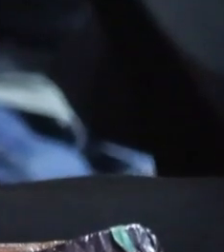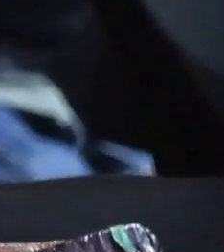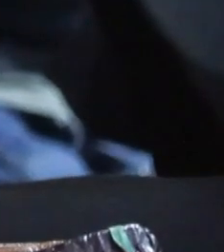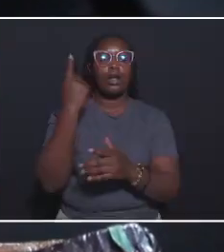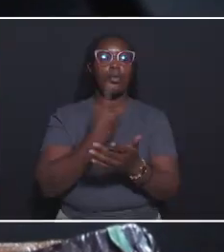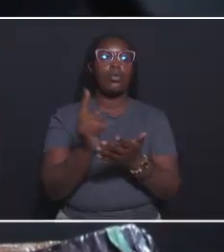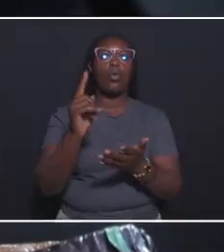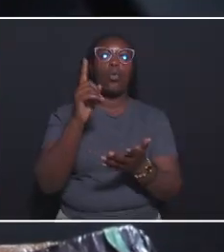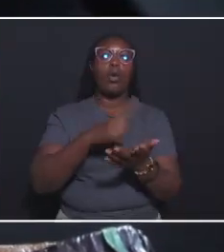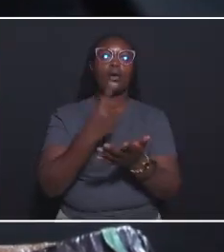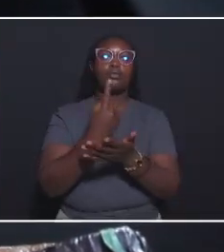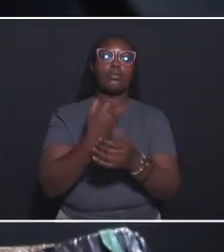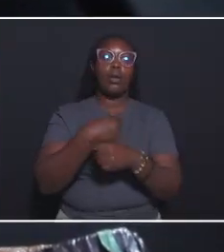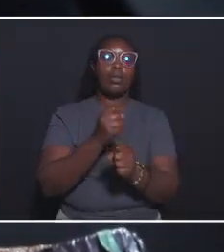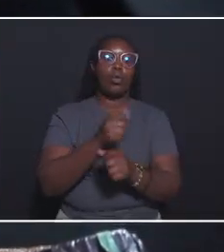is best?